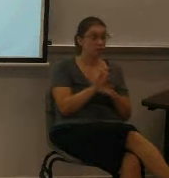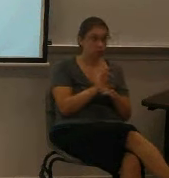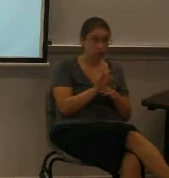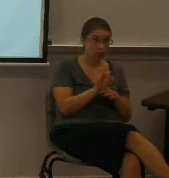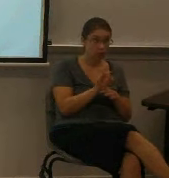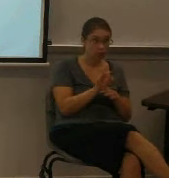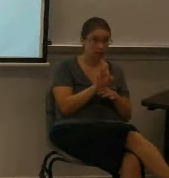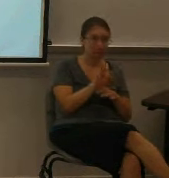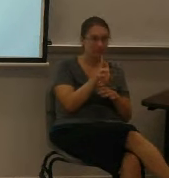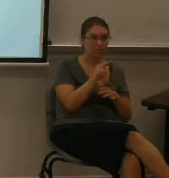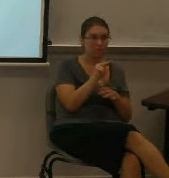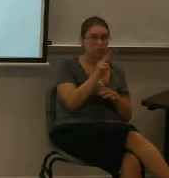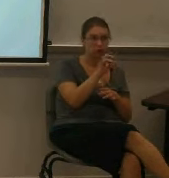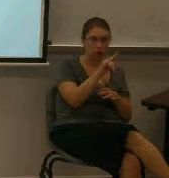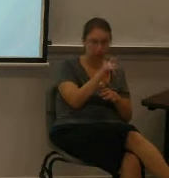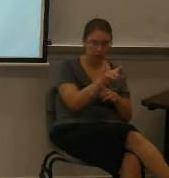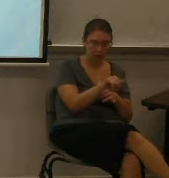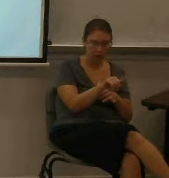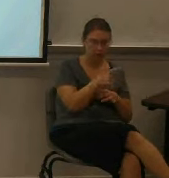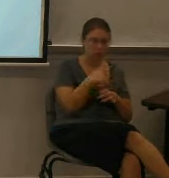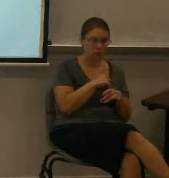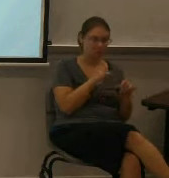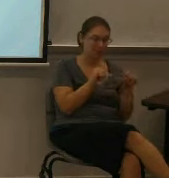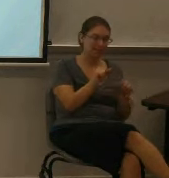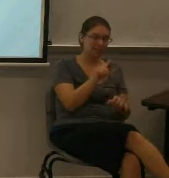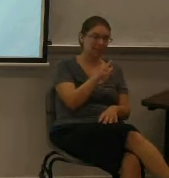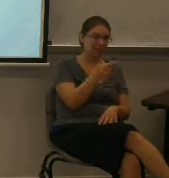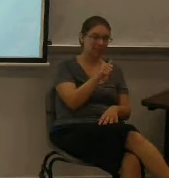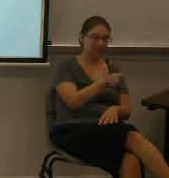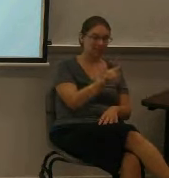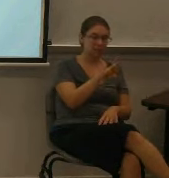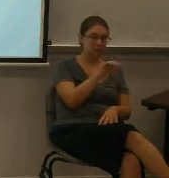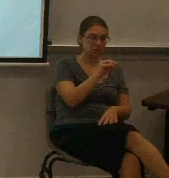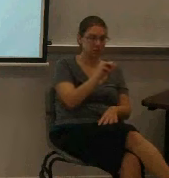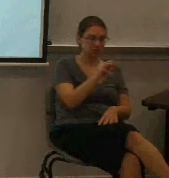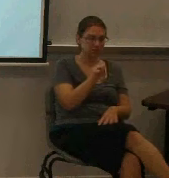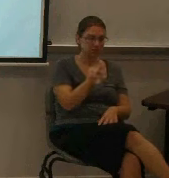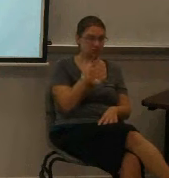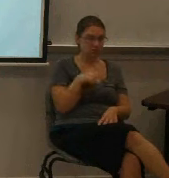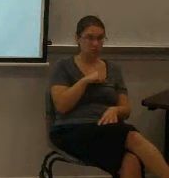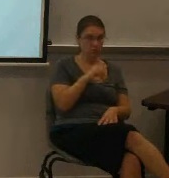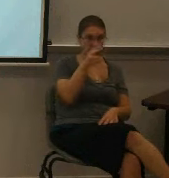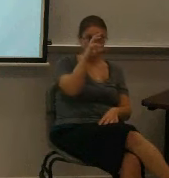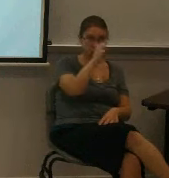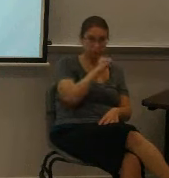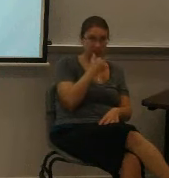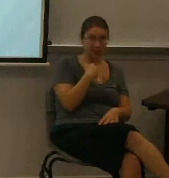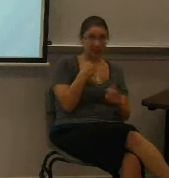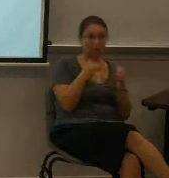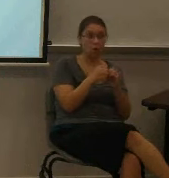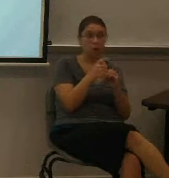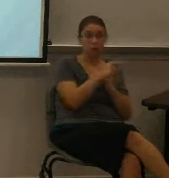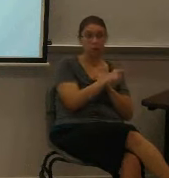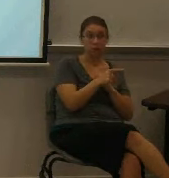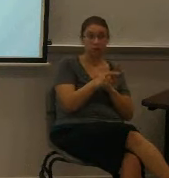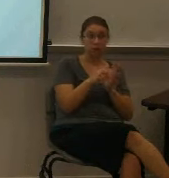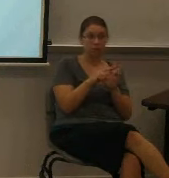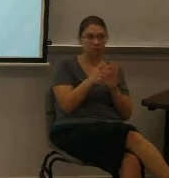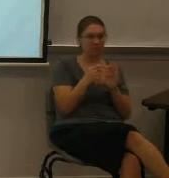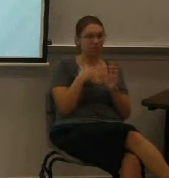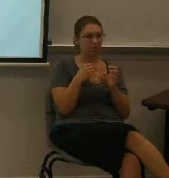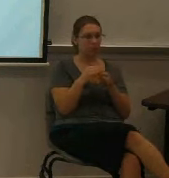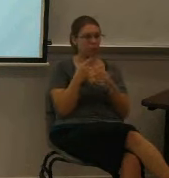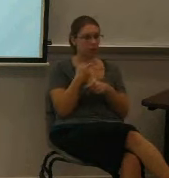happens is that we measure the algal biomass, and we assume that if there's more primary producers, there's more